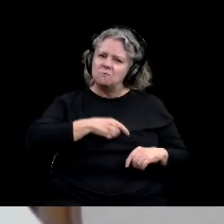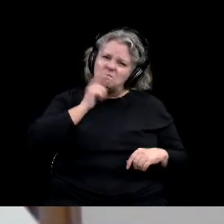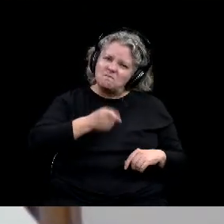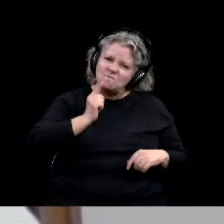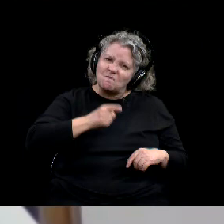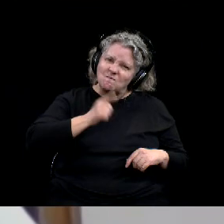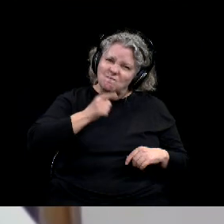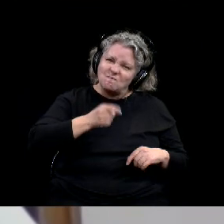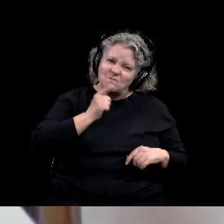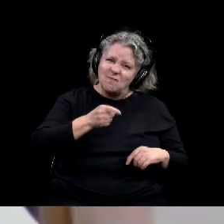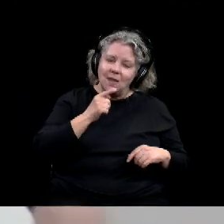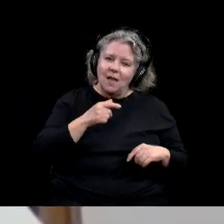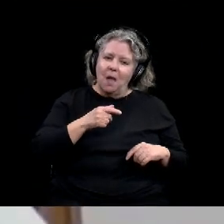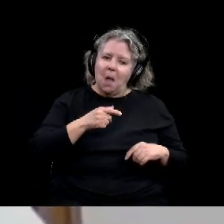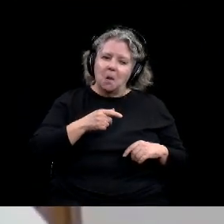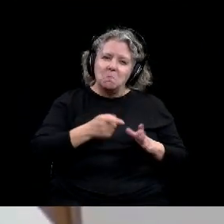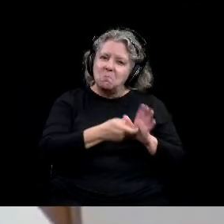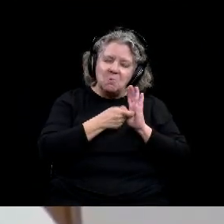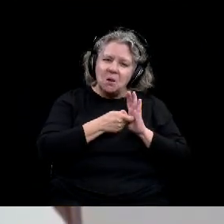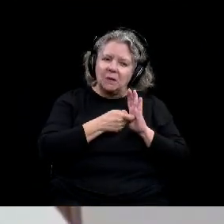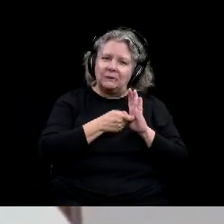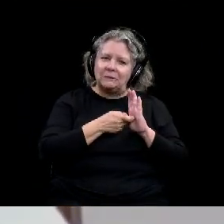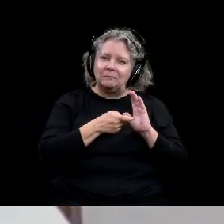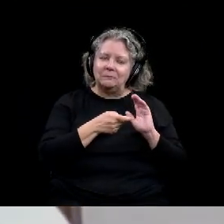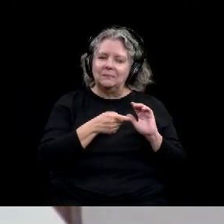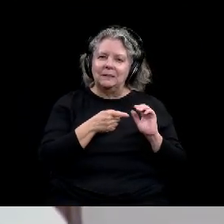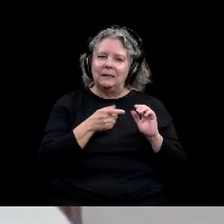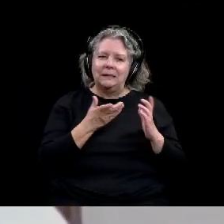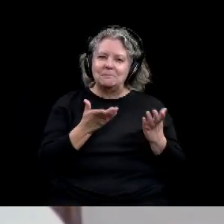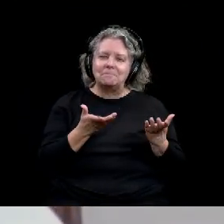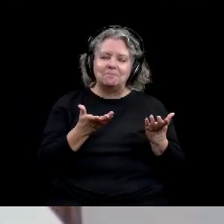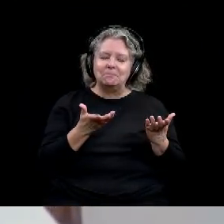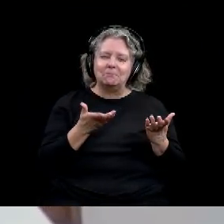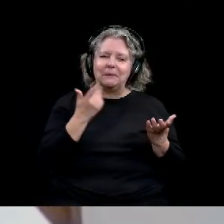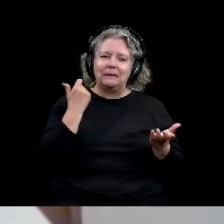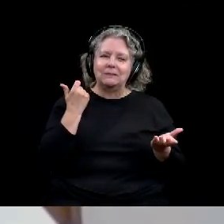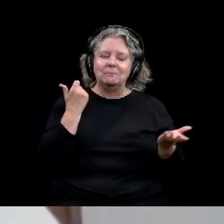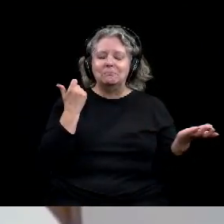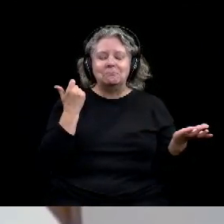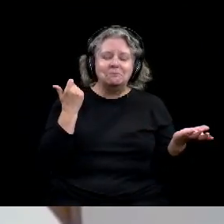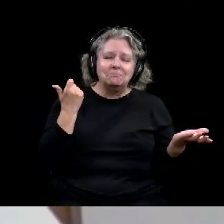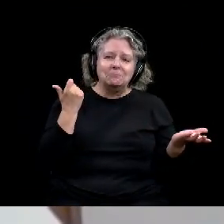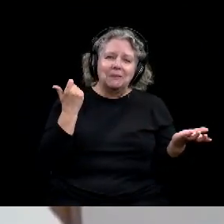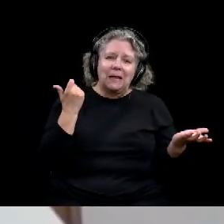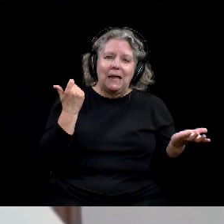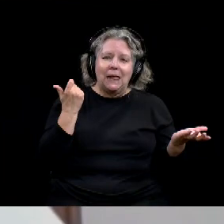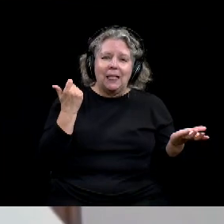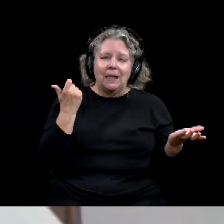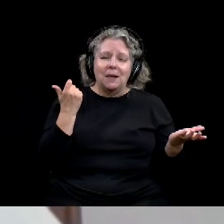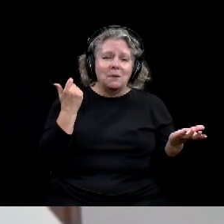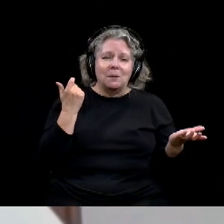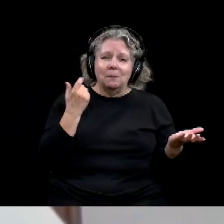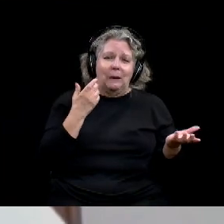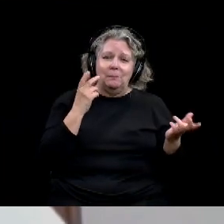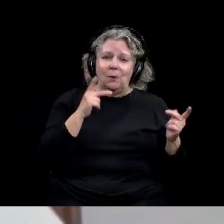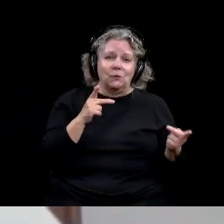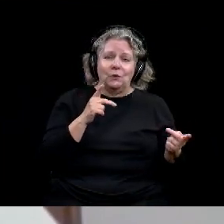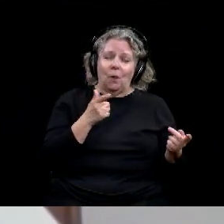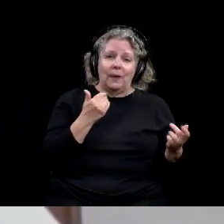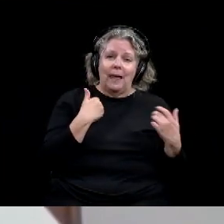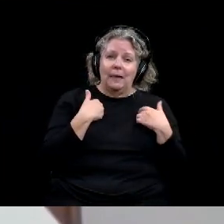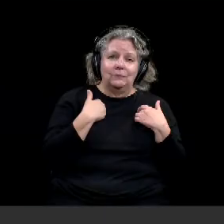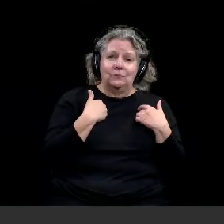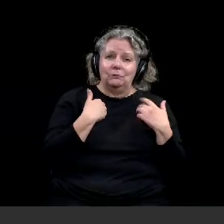shake a finger because someone just has a regular cloth mask over their face. Does that make